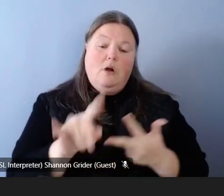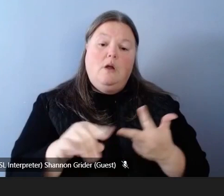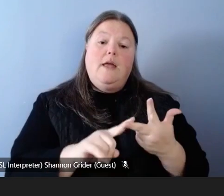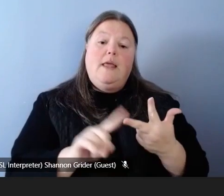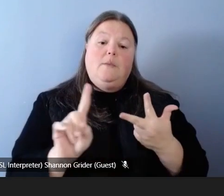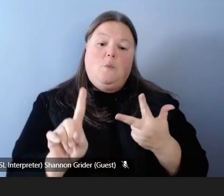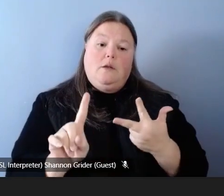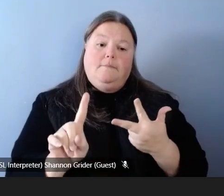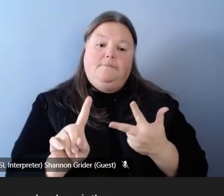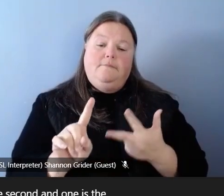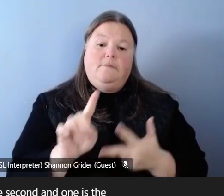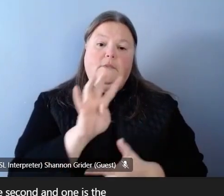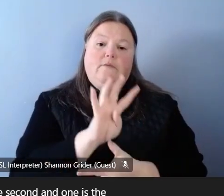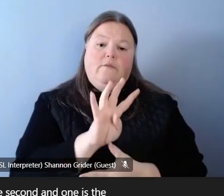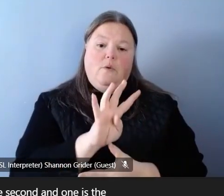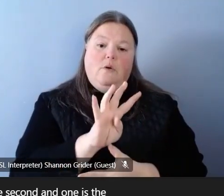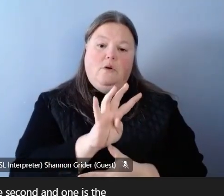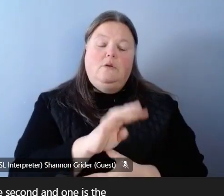is the third.